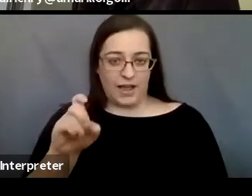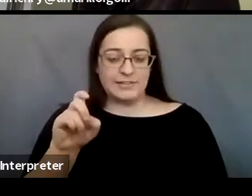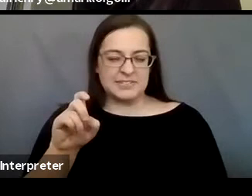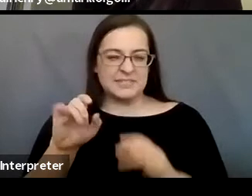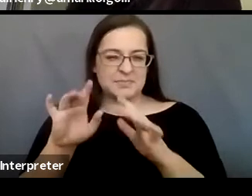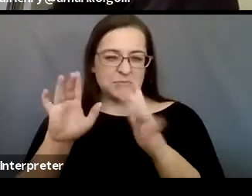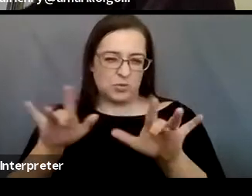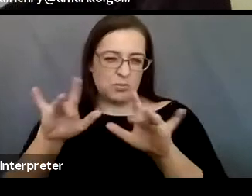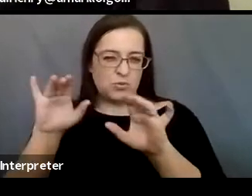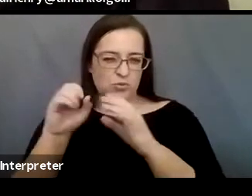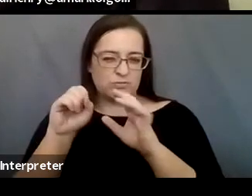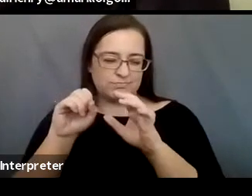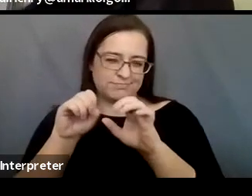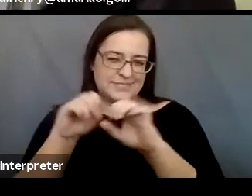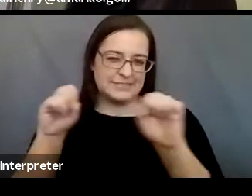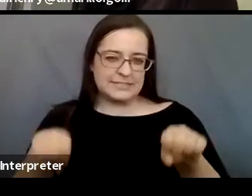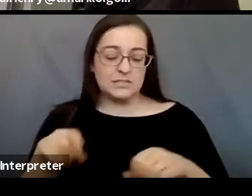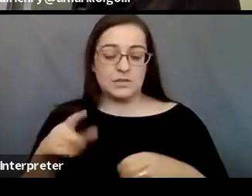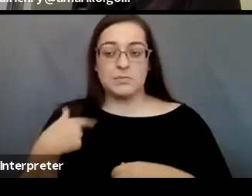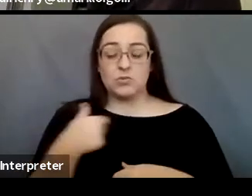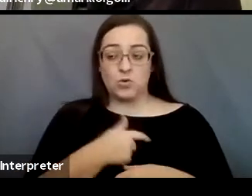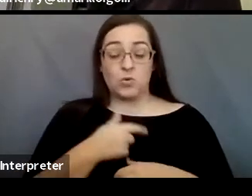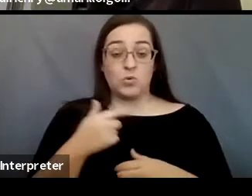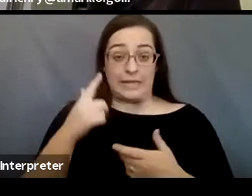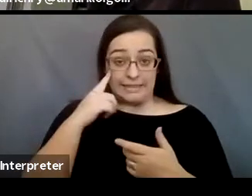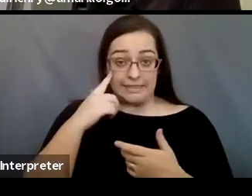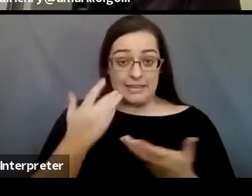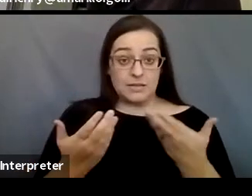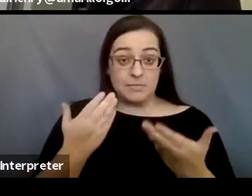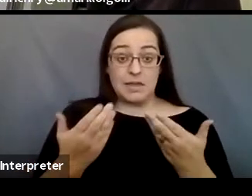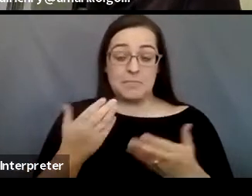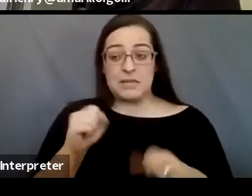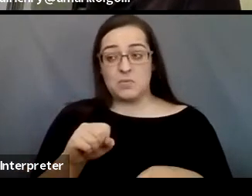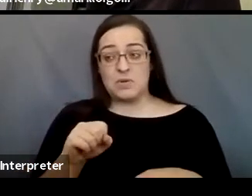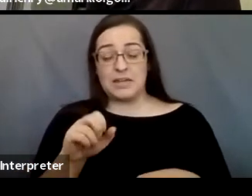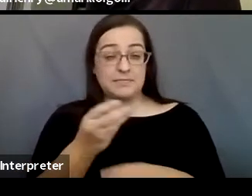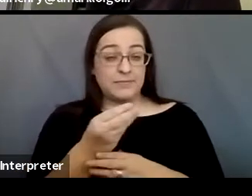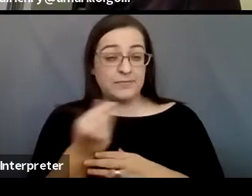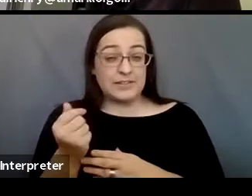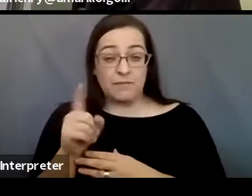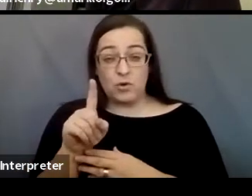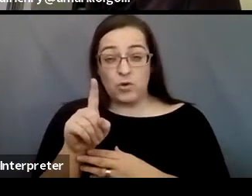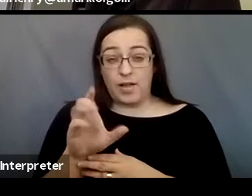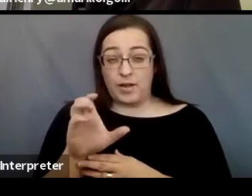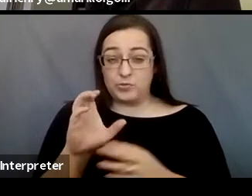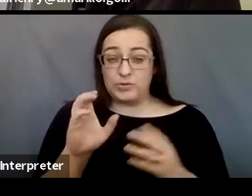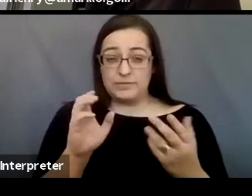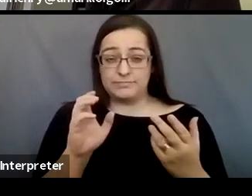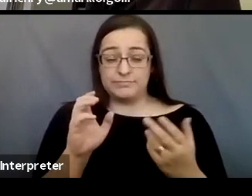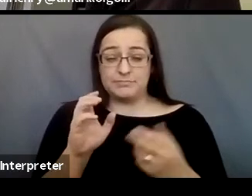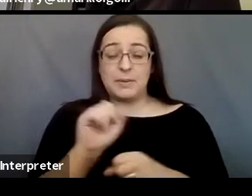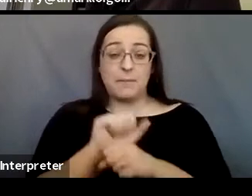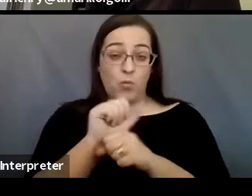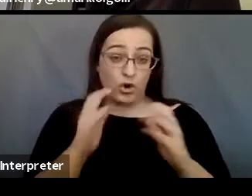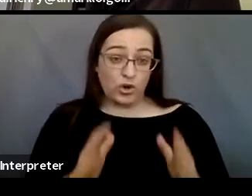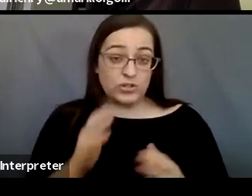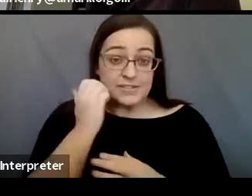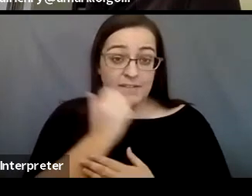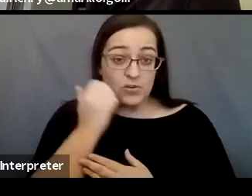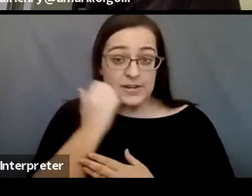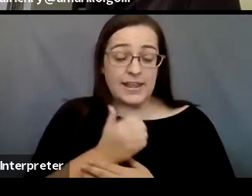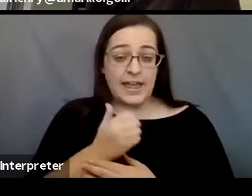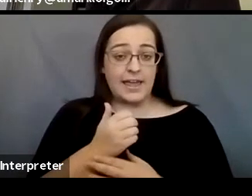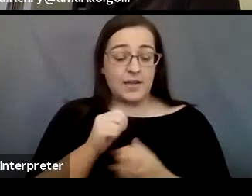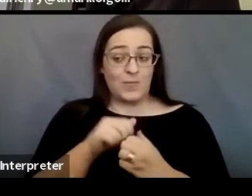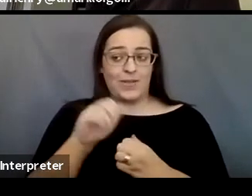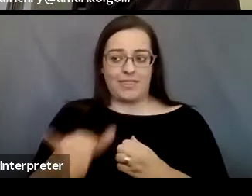we're anticipating that we may be able to immunize as many as several hundred patients a day or employees a day under this